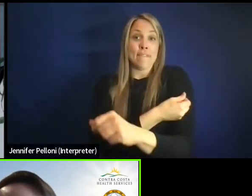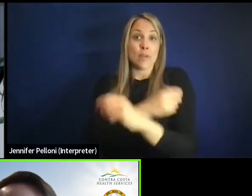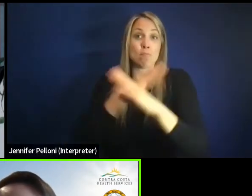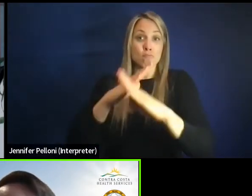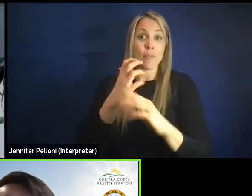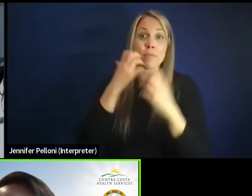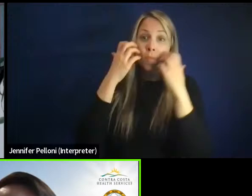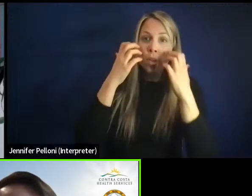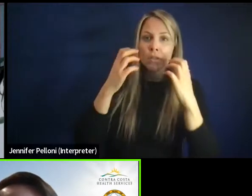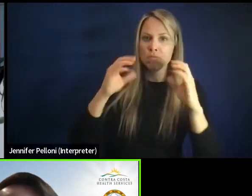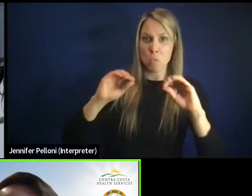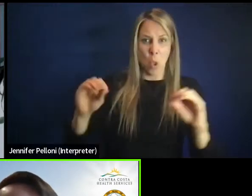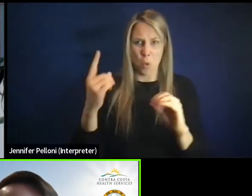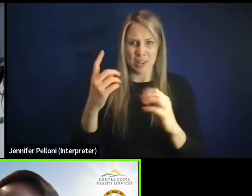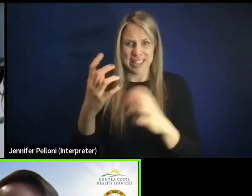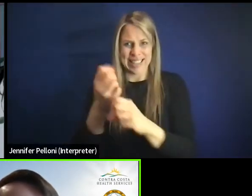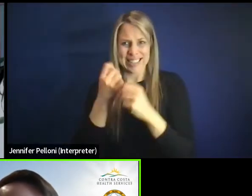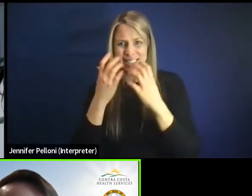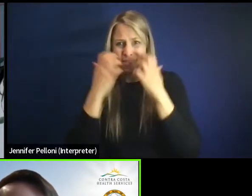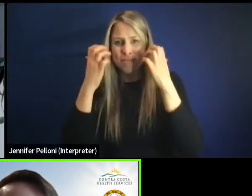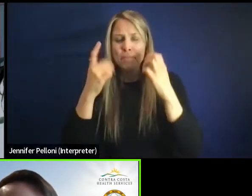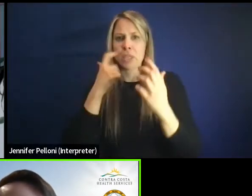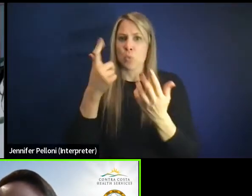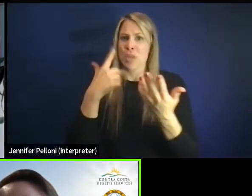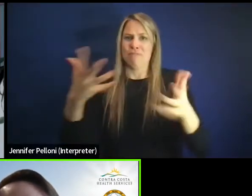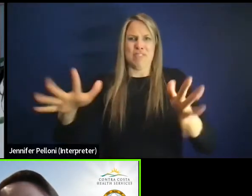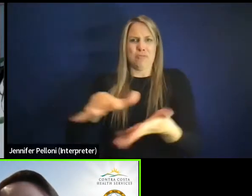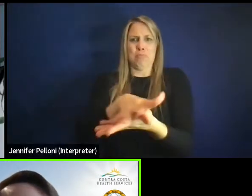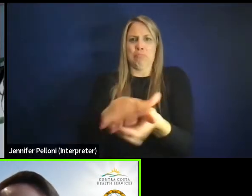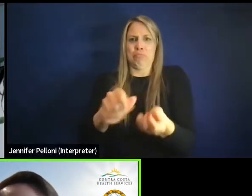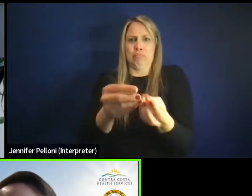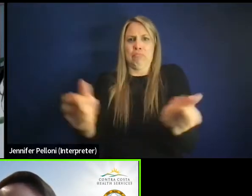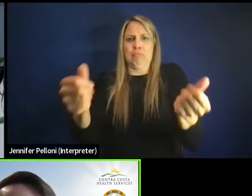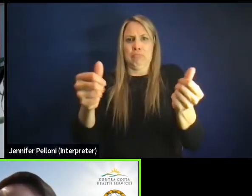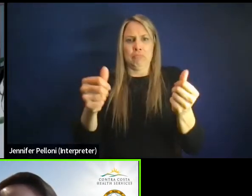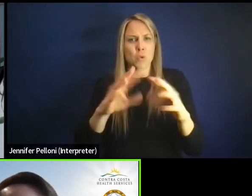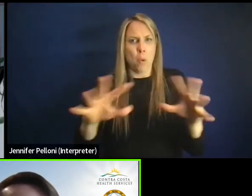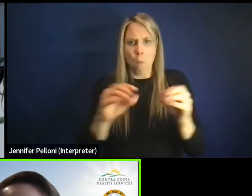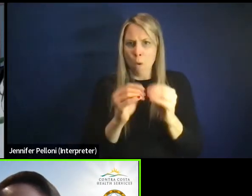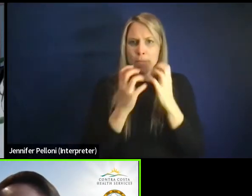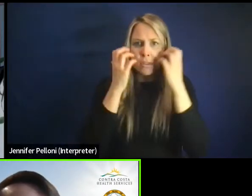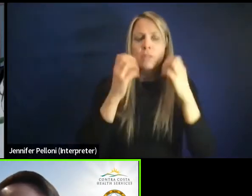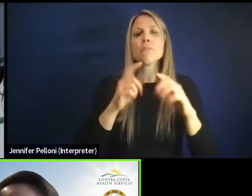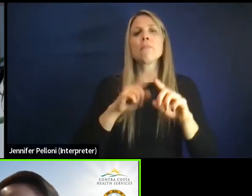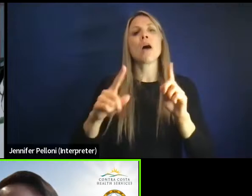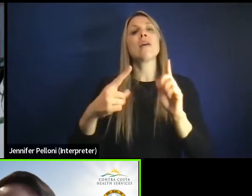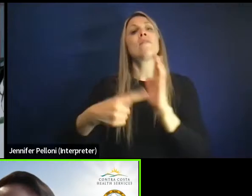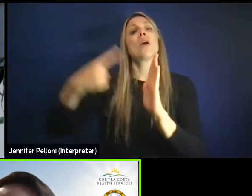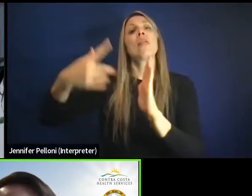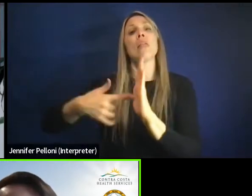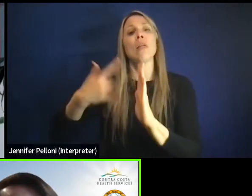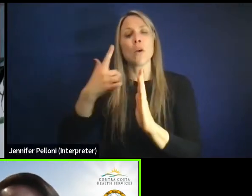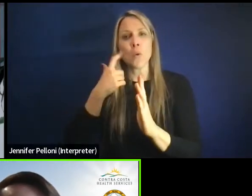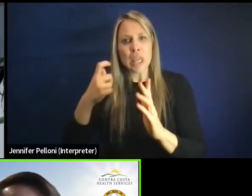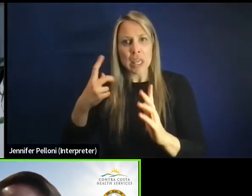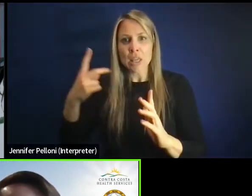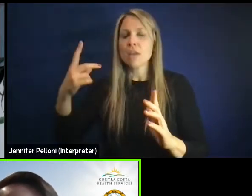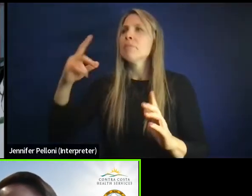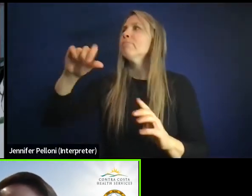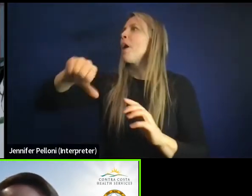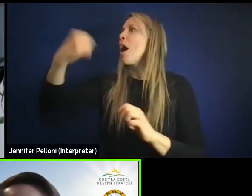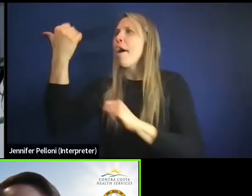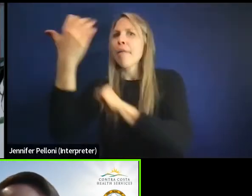get measles is because we've really wiped out measles. But when we do occasionally get an introduction from a country